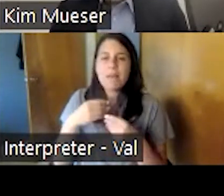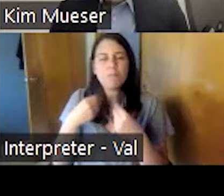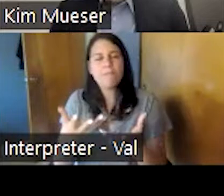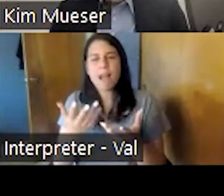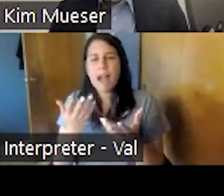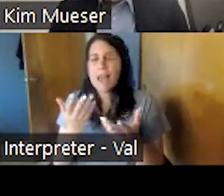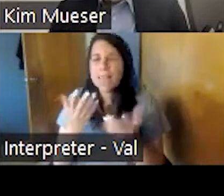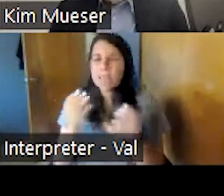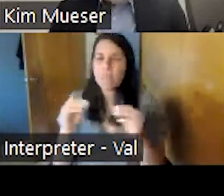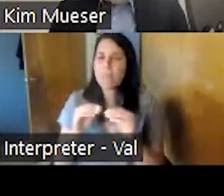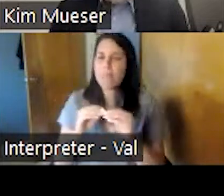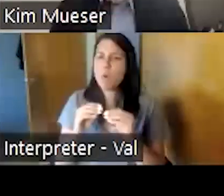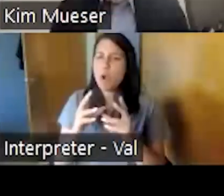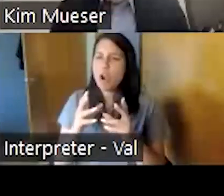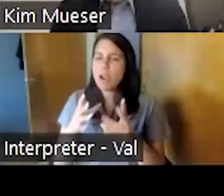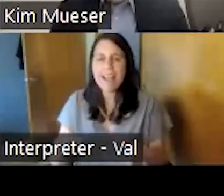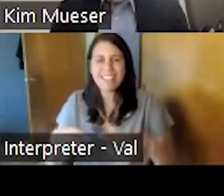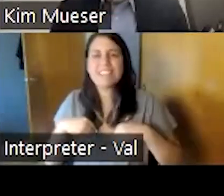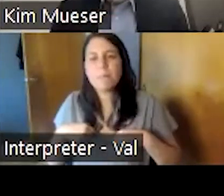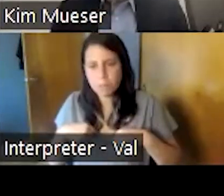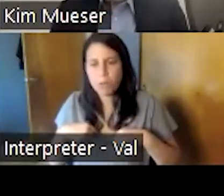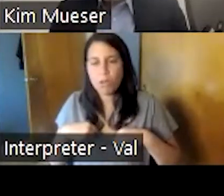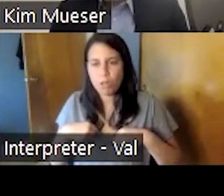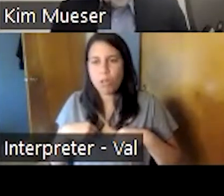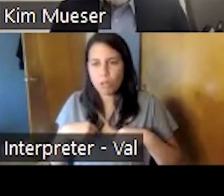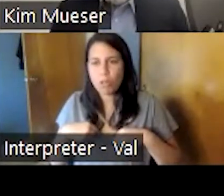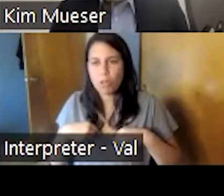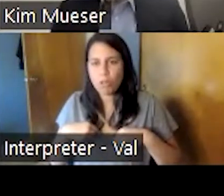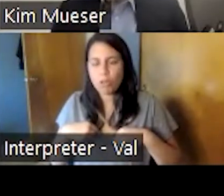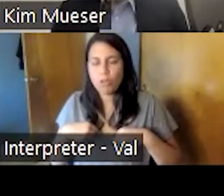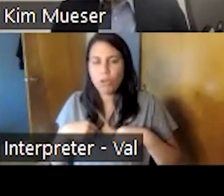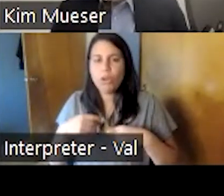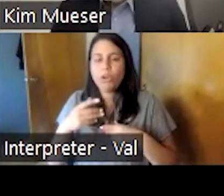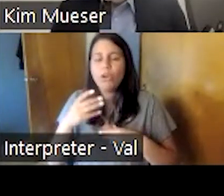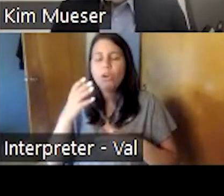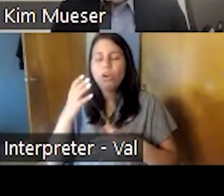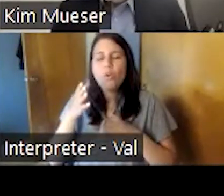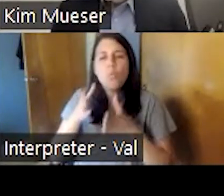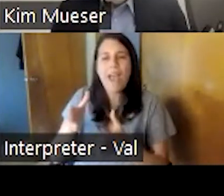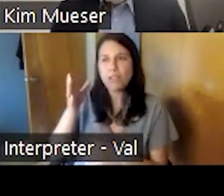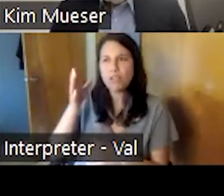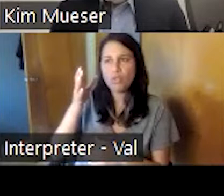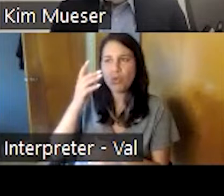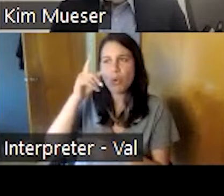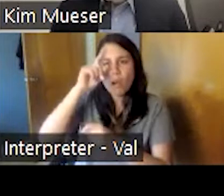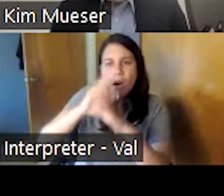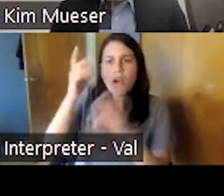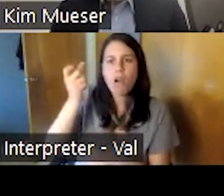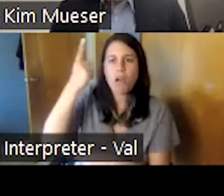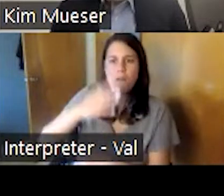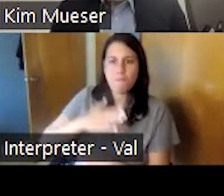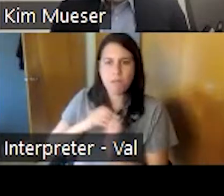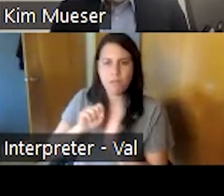a more acceptable and less distressing way of conceptualizing people's symptoms. Rather than thinking